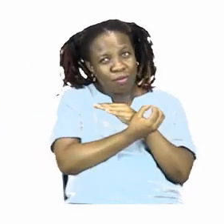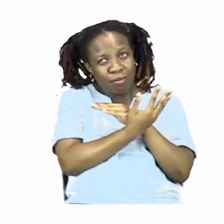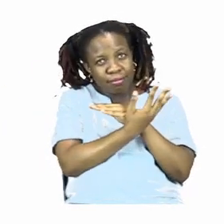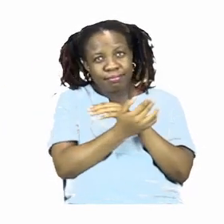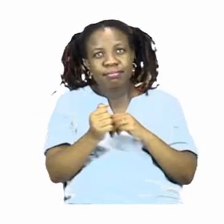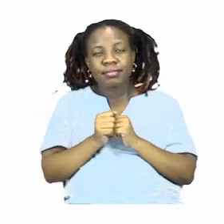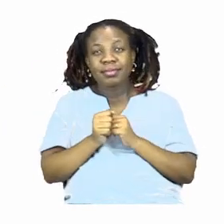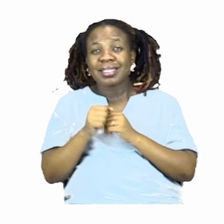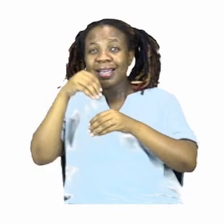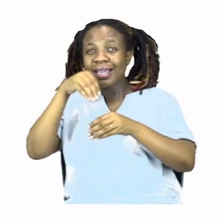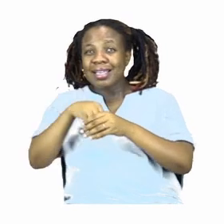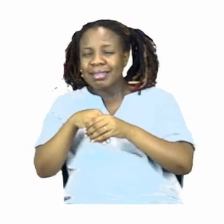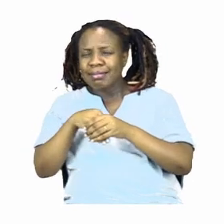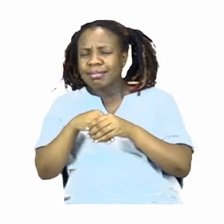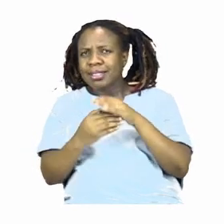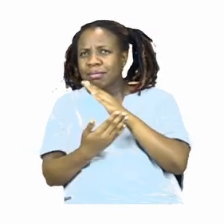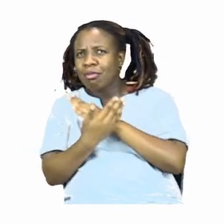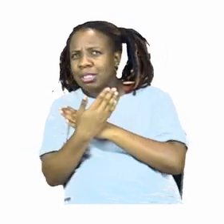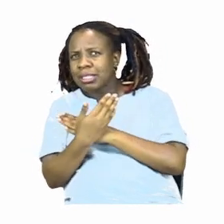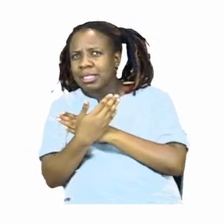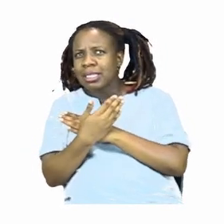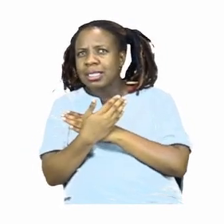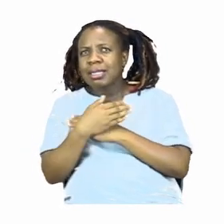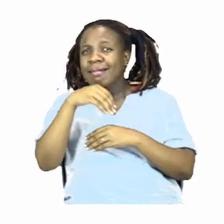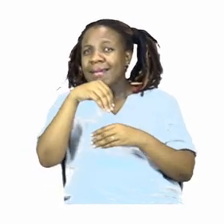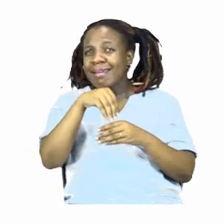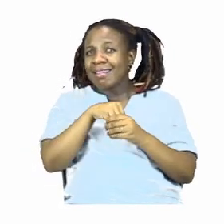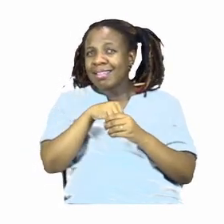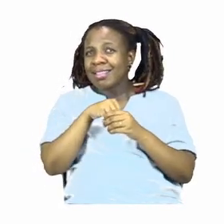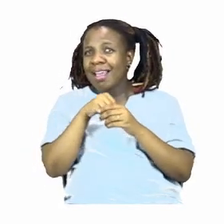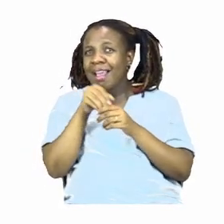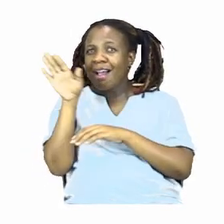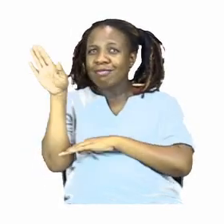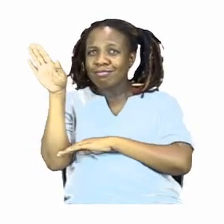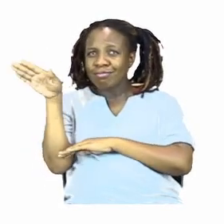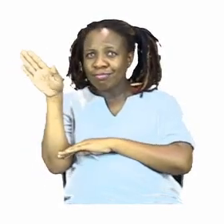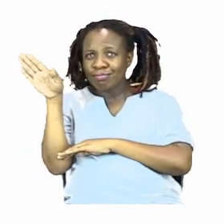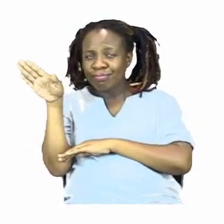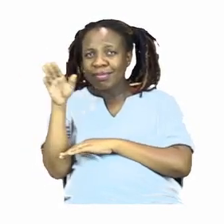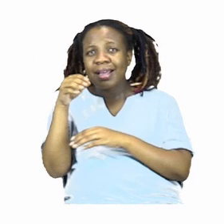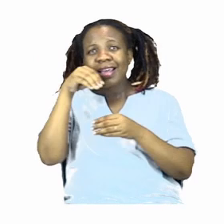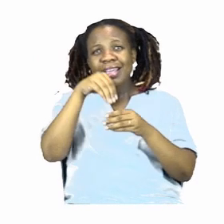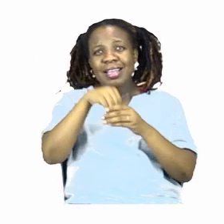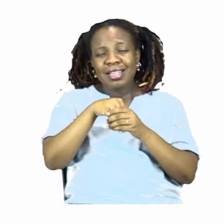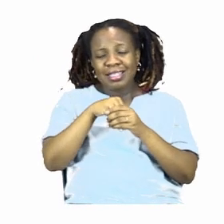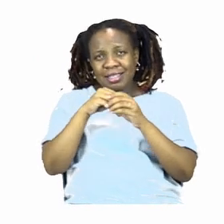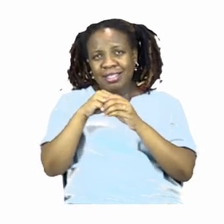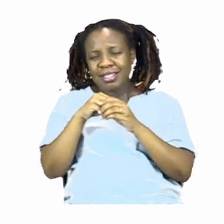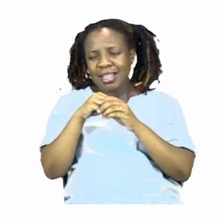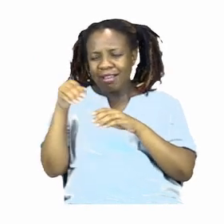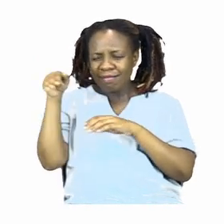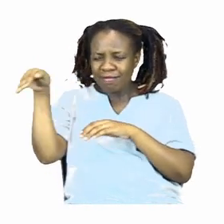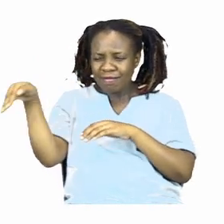in the morning, in the afternoon, in the evening, in February, in the